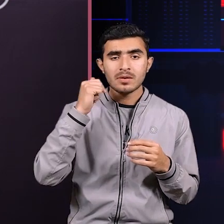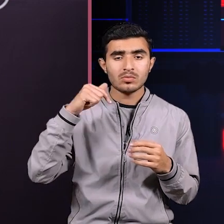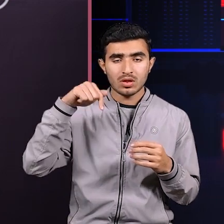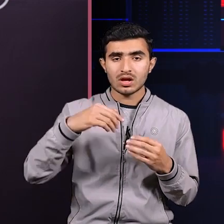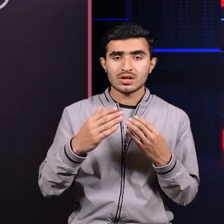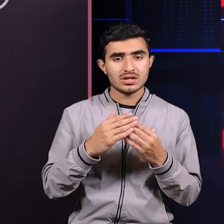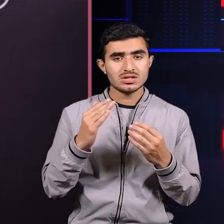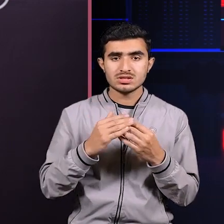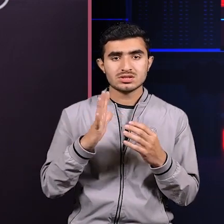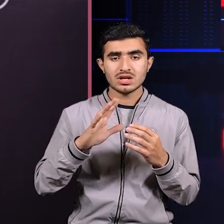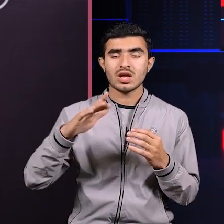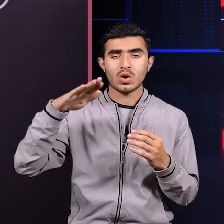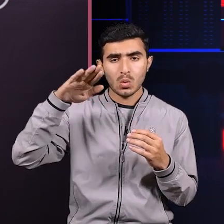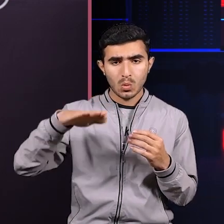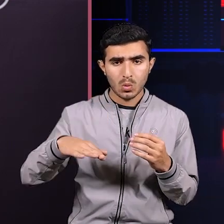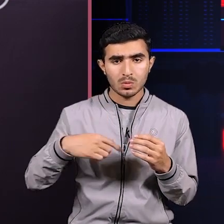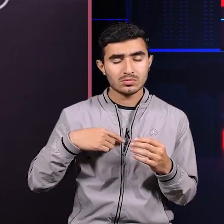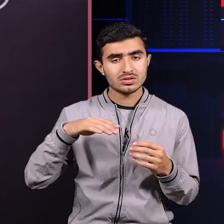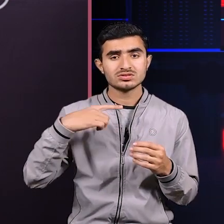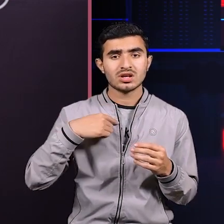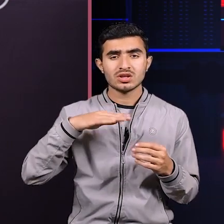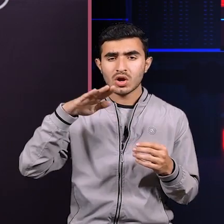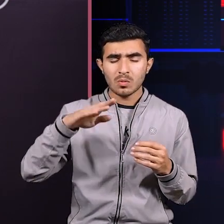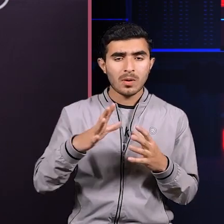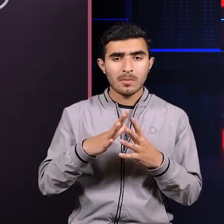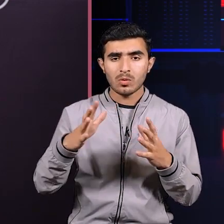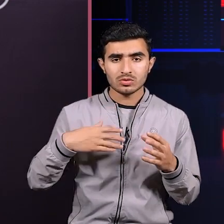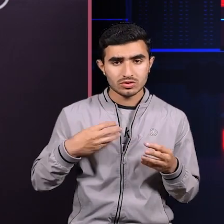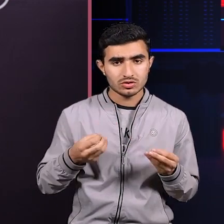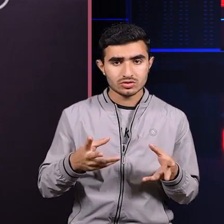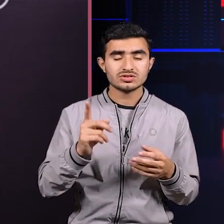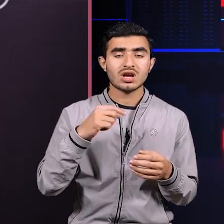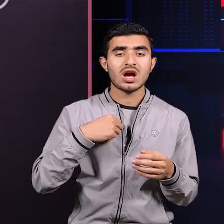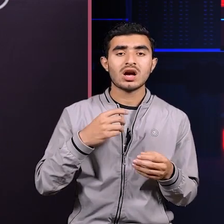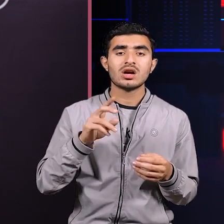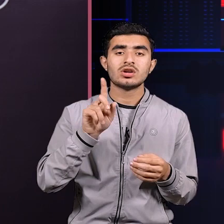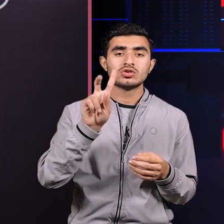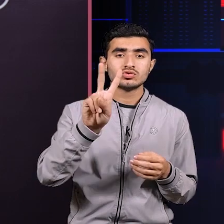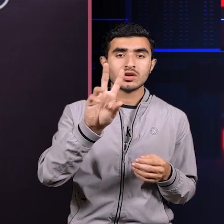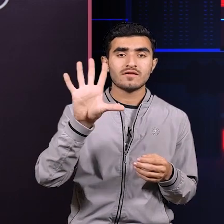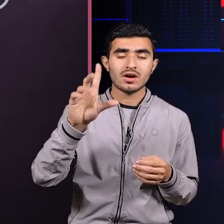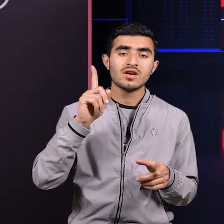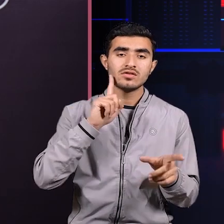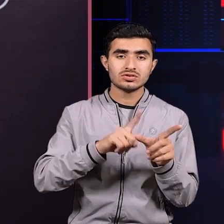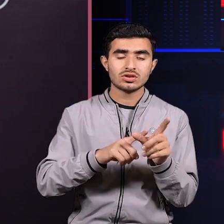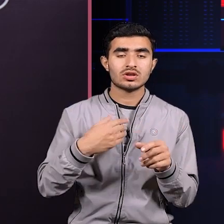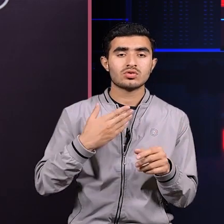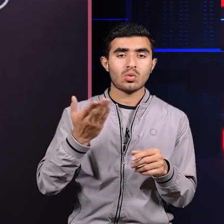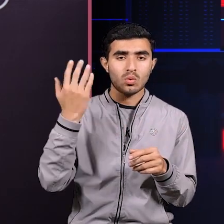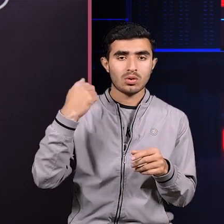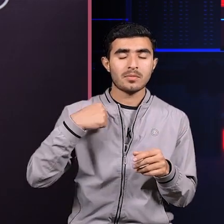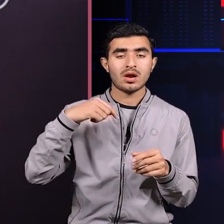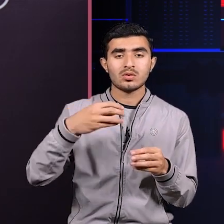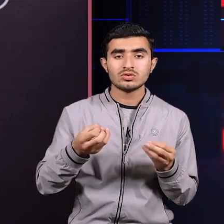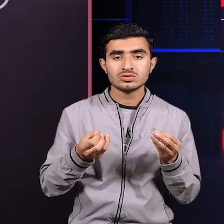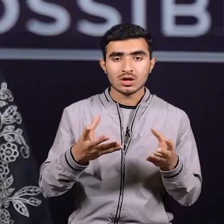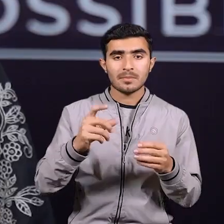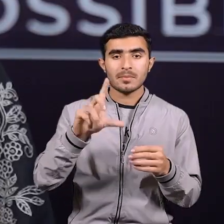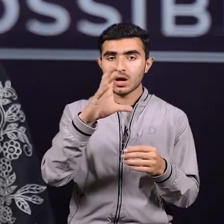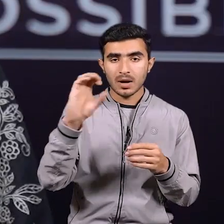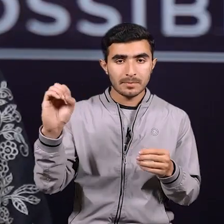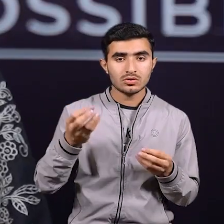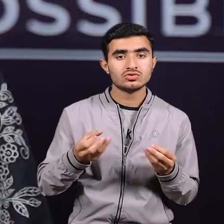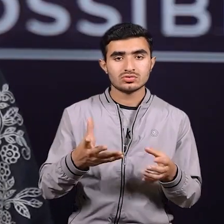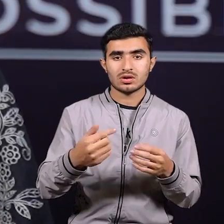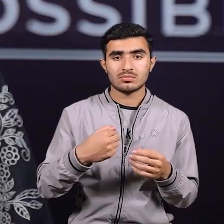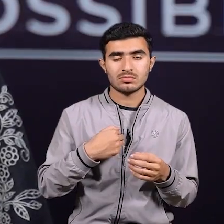want you all to know that age doesn't matter. It's never too late to start. I want to tell you that gender doesn't matter. It